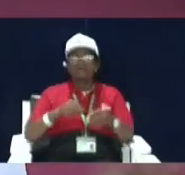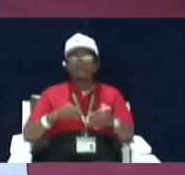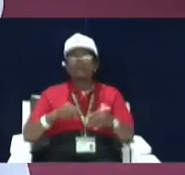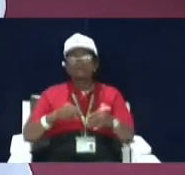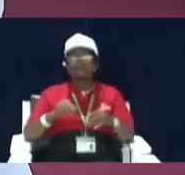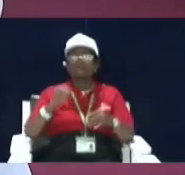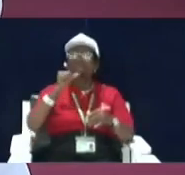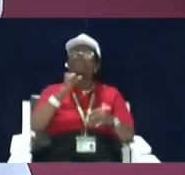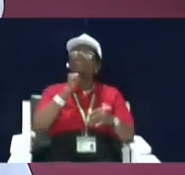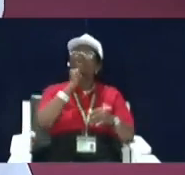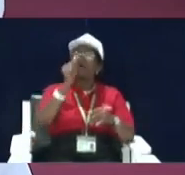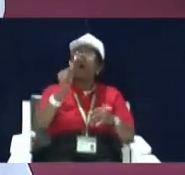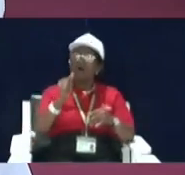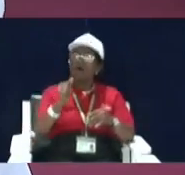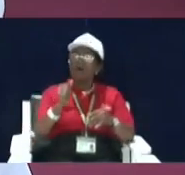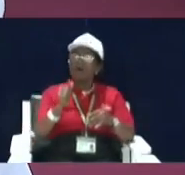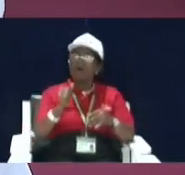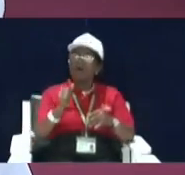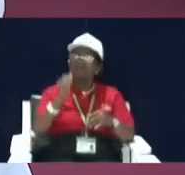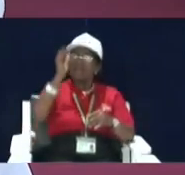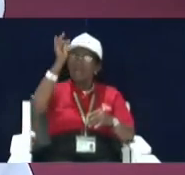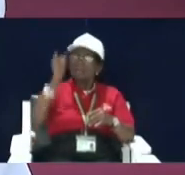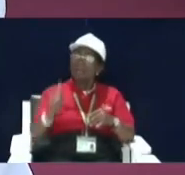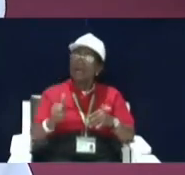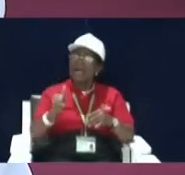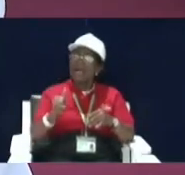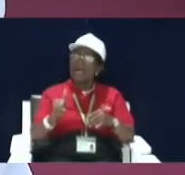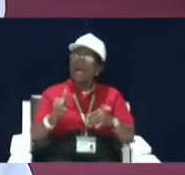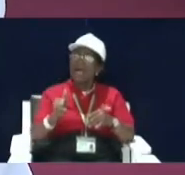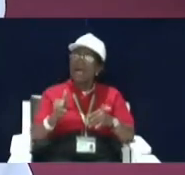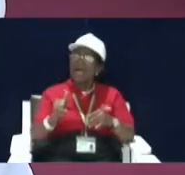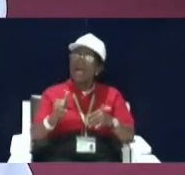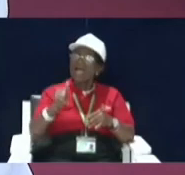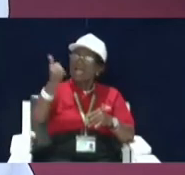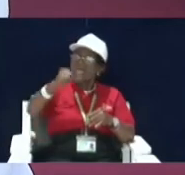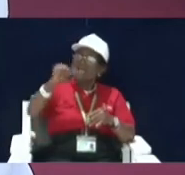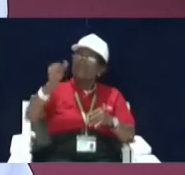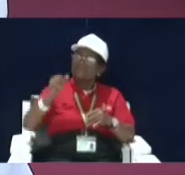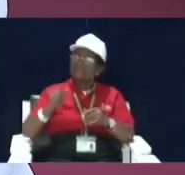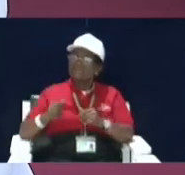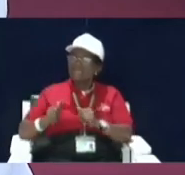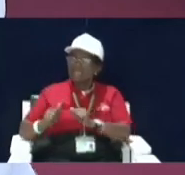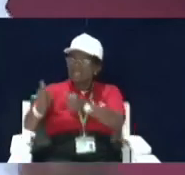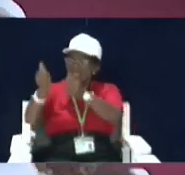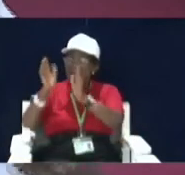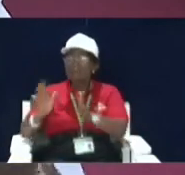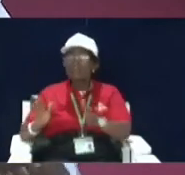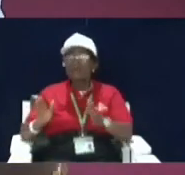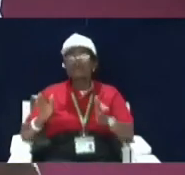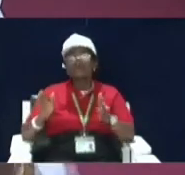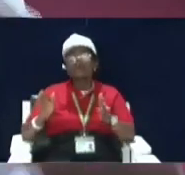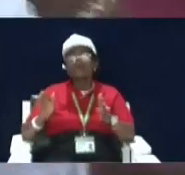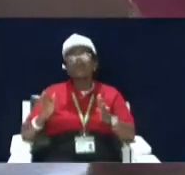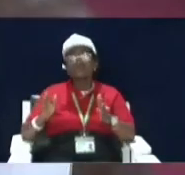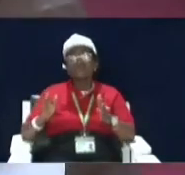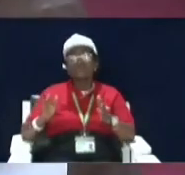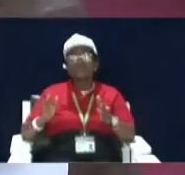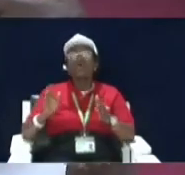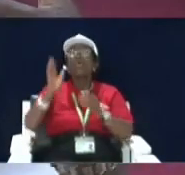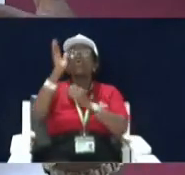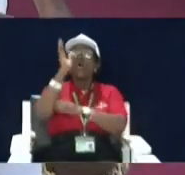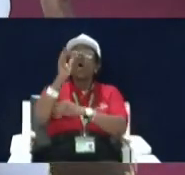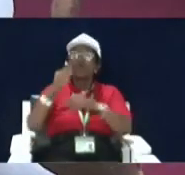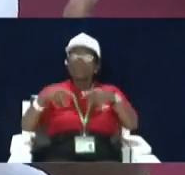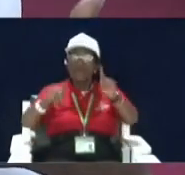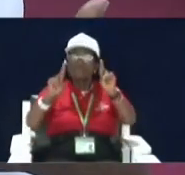not about any other apostle, I mean concerning any other apostle other than Paul, that God performed special